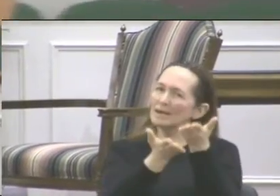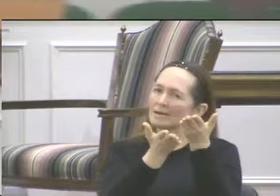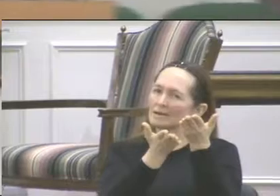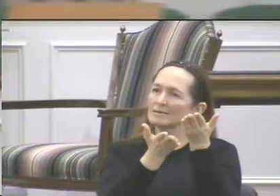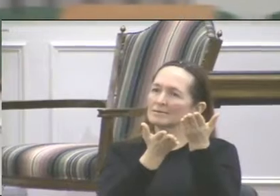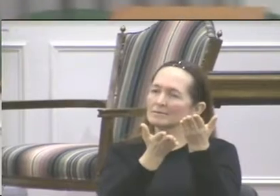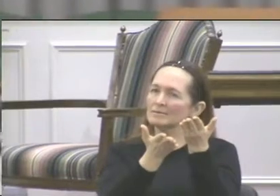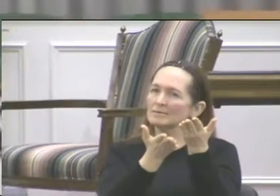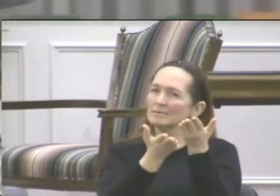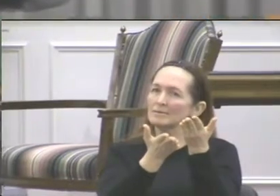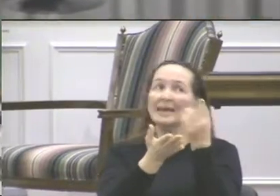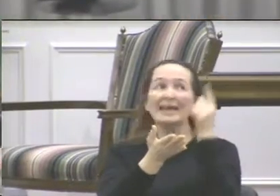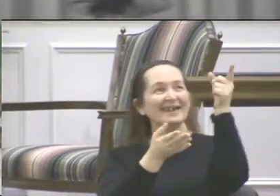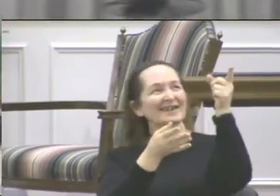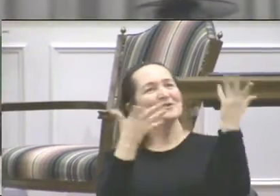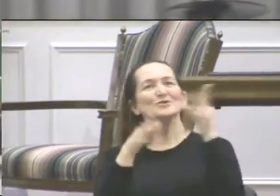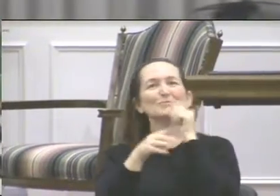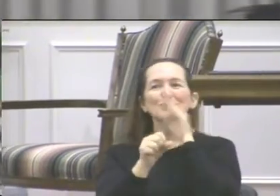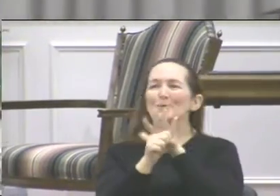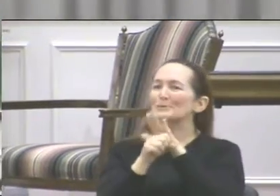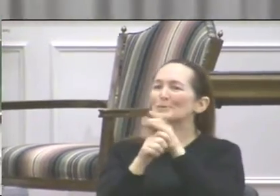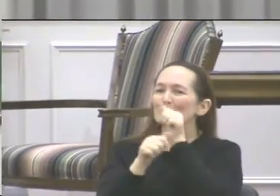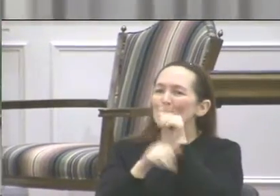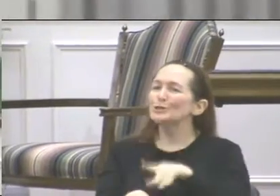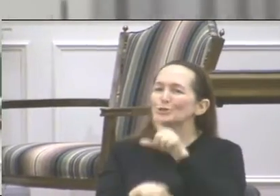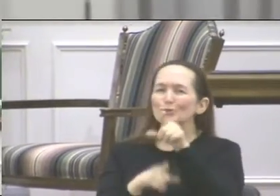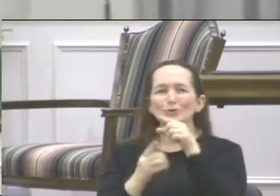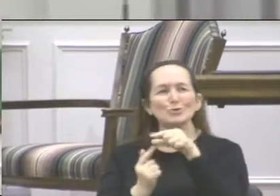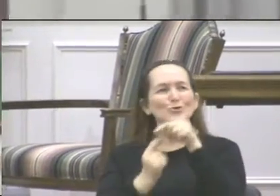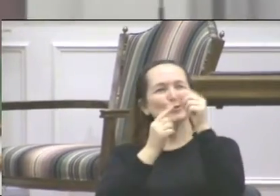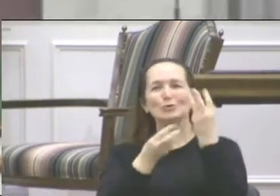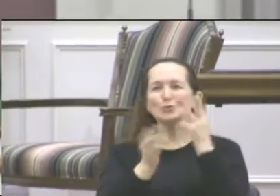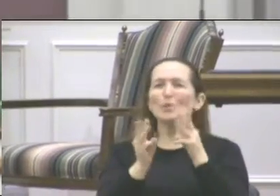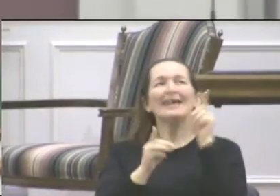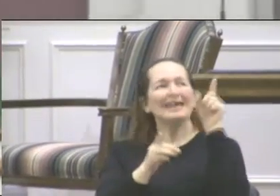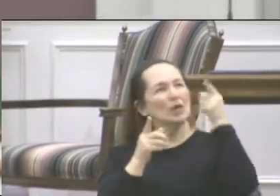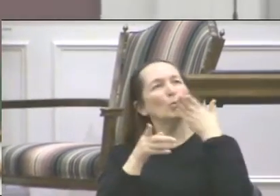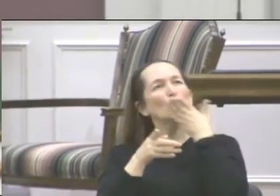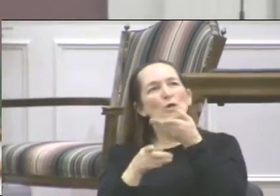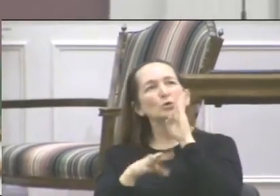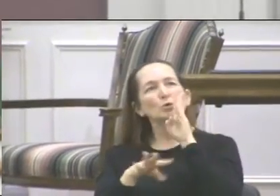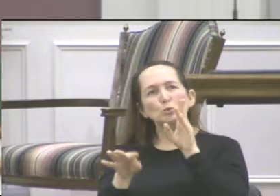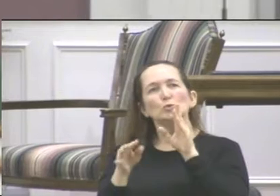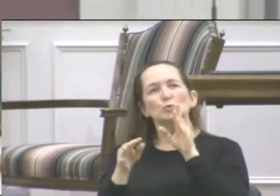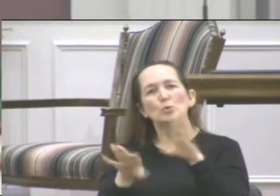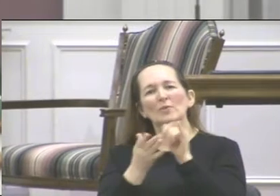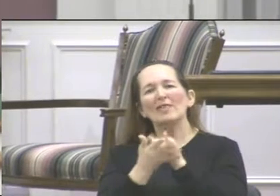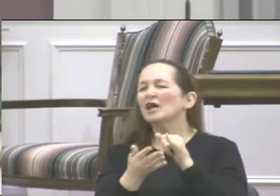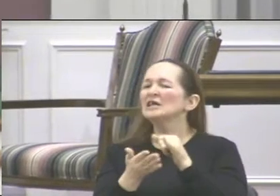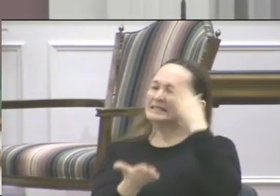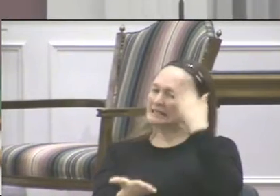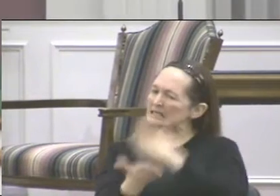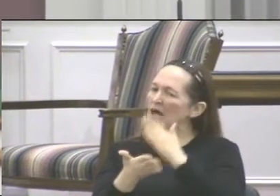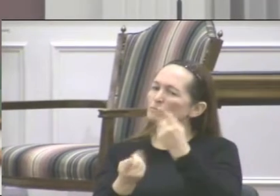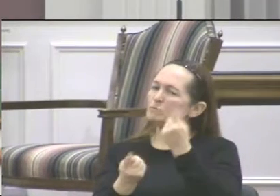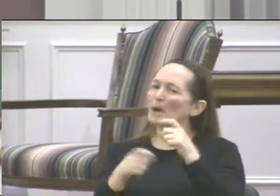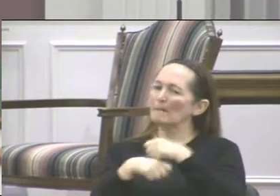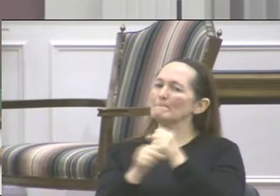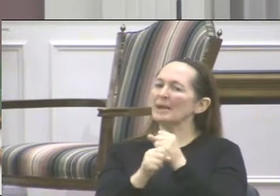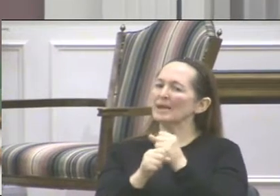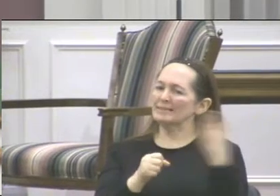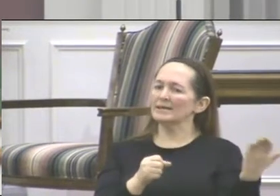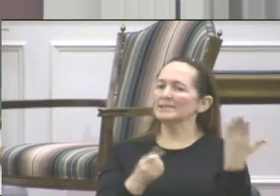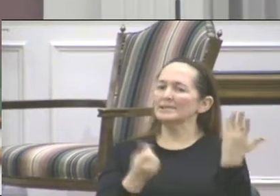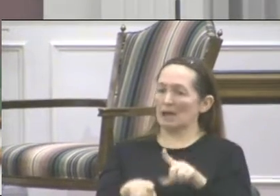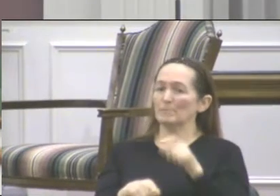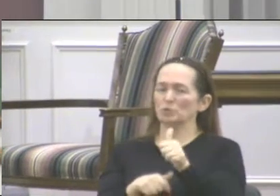If he has promised to bless you in certain ways, he will do it. Quit trying to make it happen yourself. You're getting in the